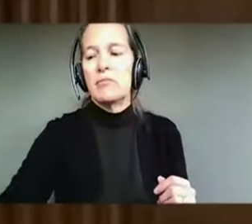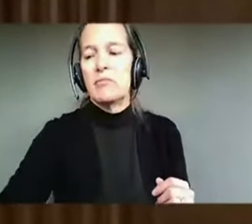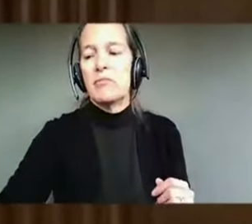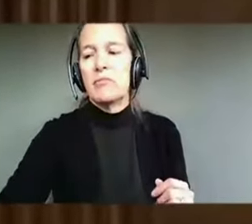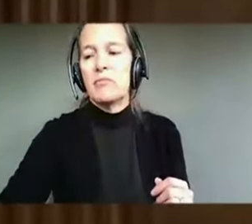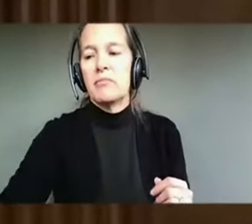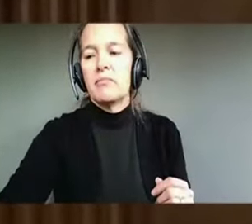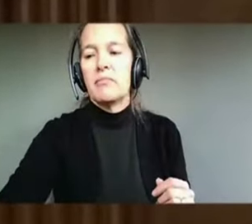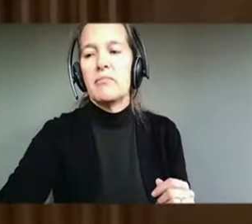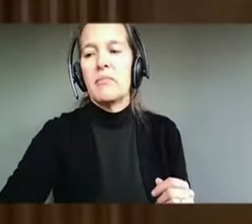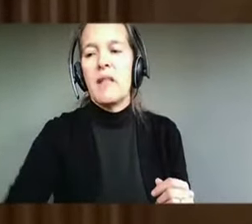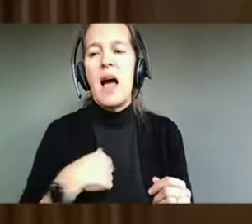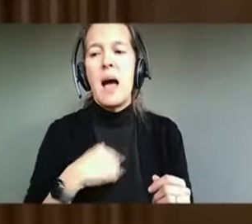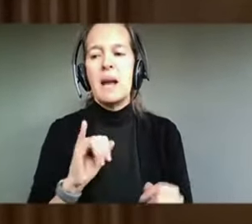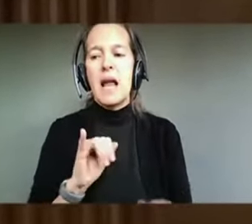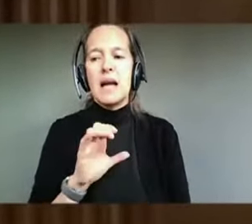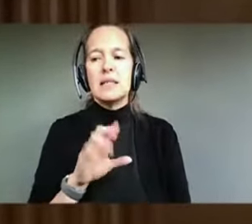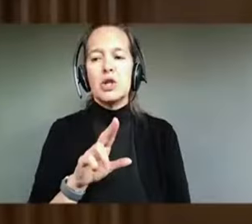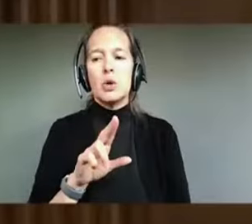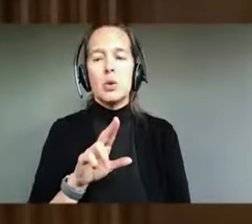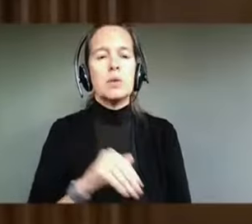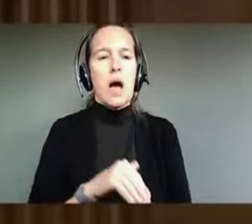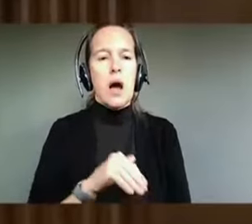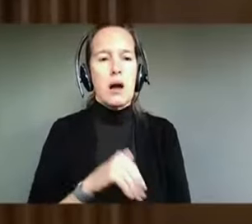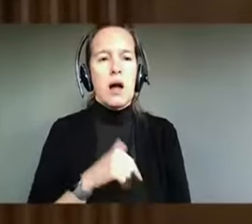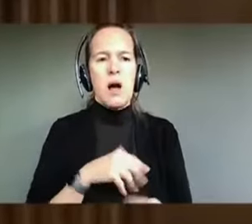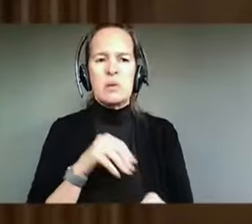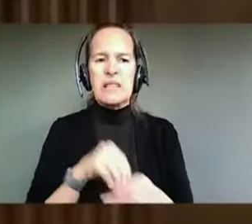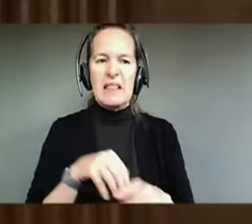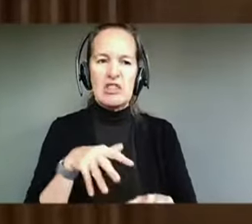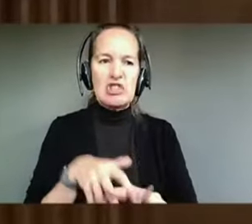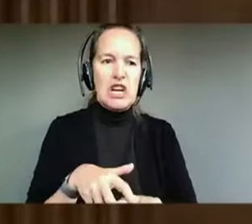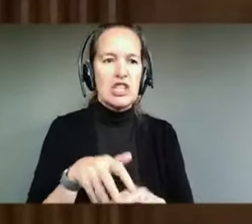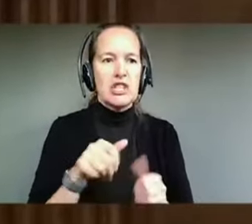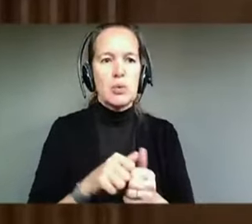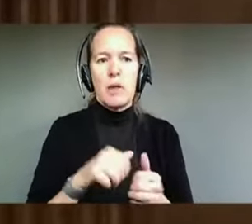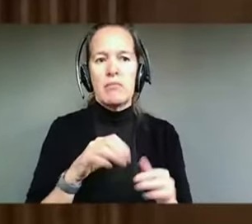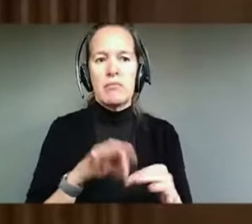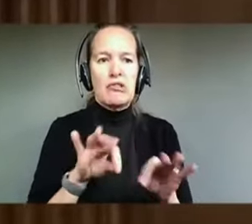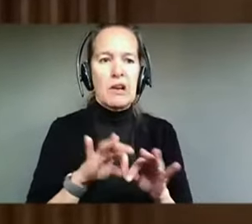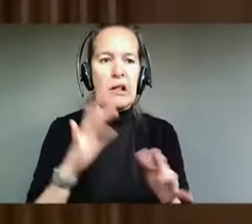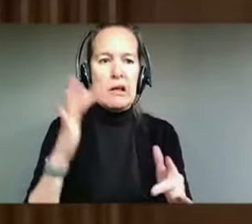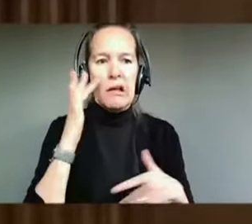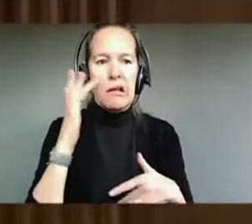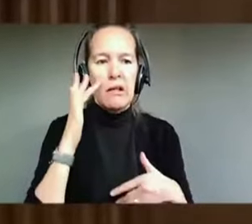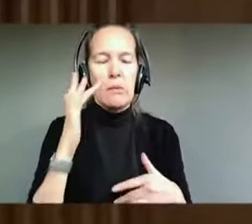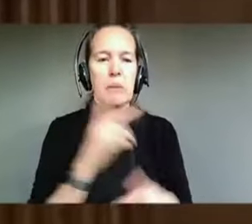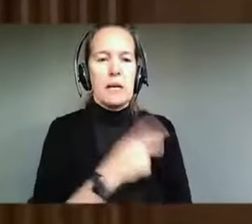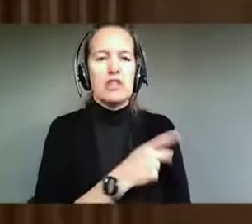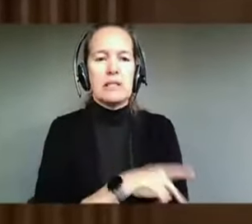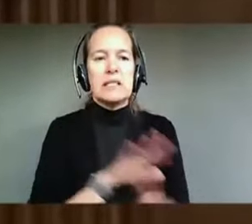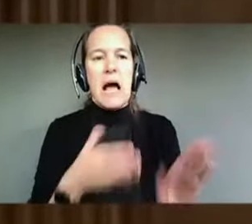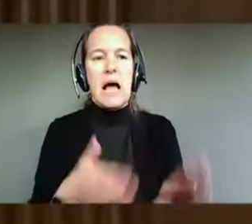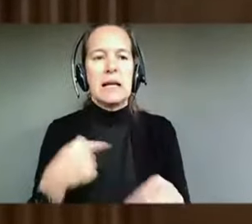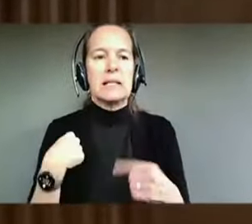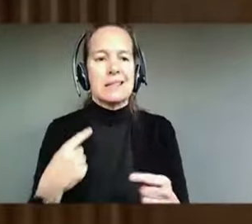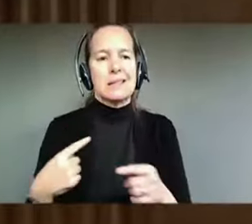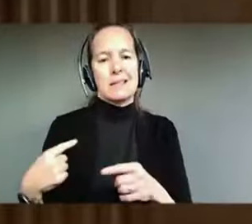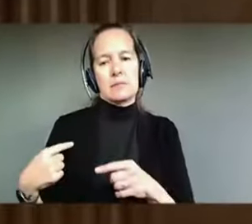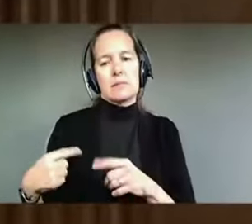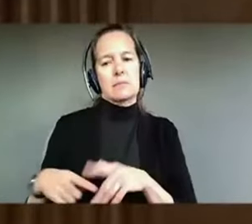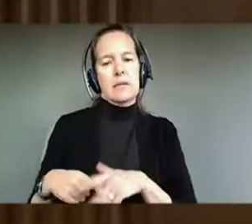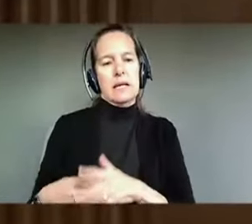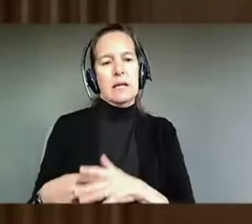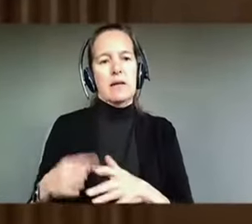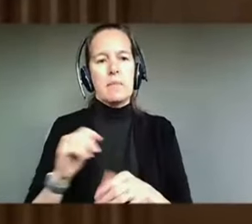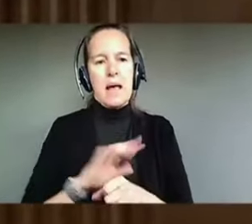busy urban medical center and was in the trenches with the critically ill COVID-19 patients that were dying since the beginning of the pandemic. I was our